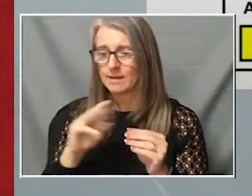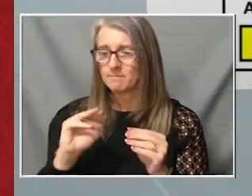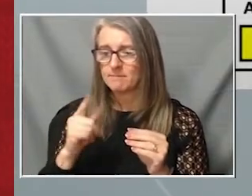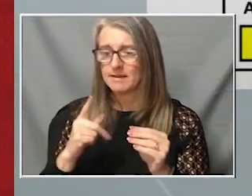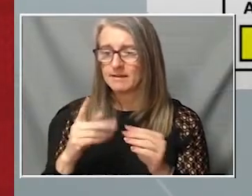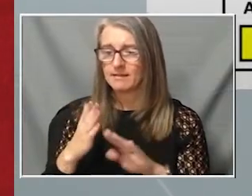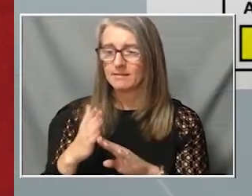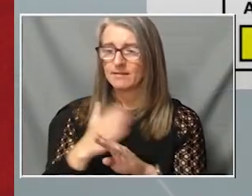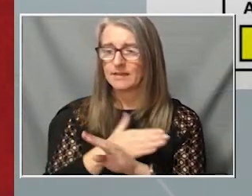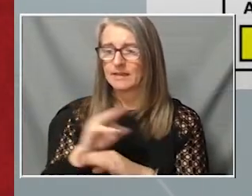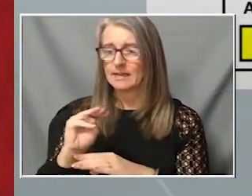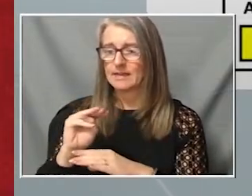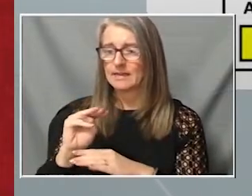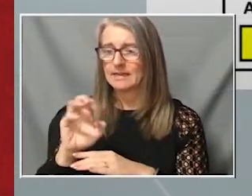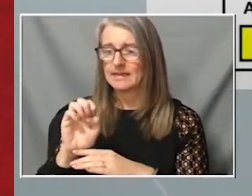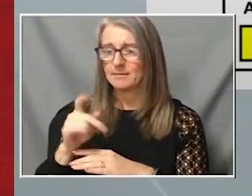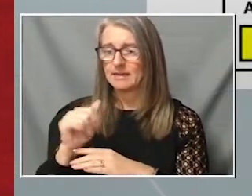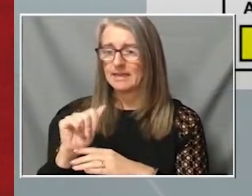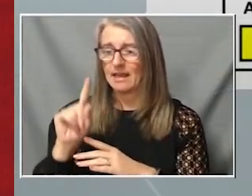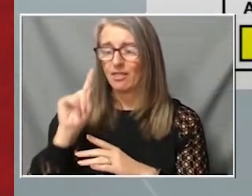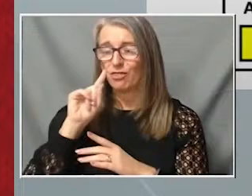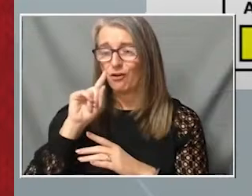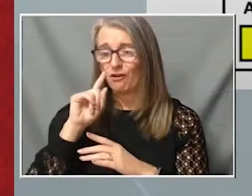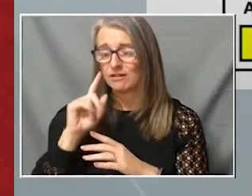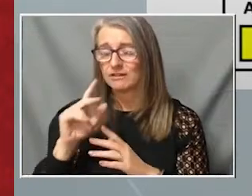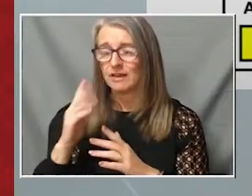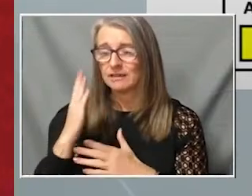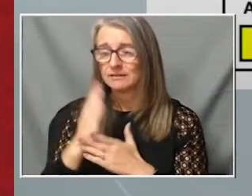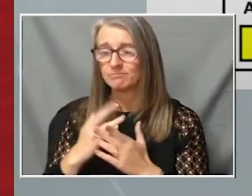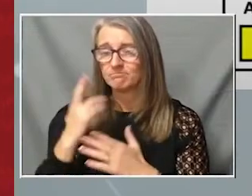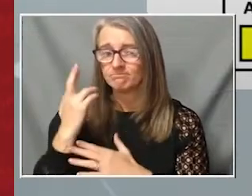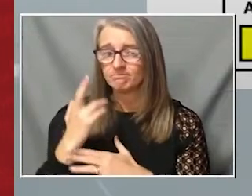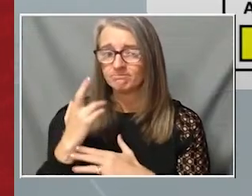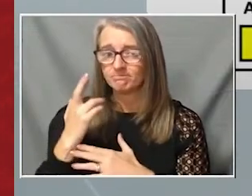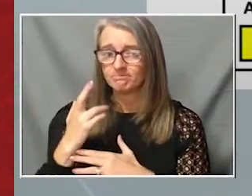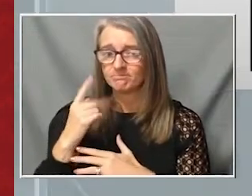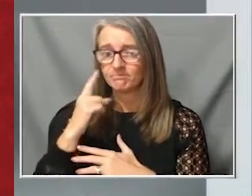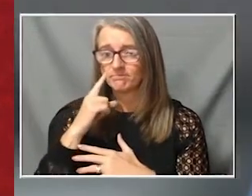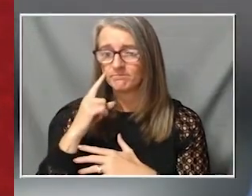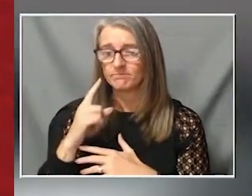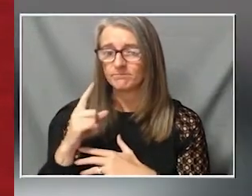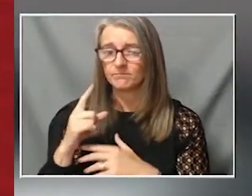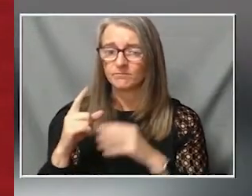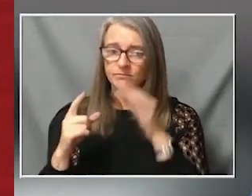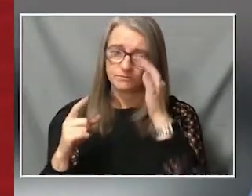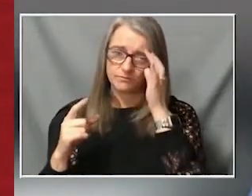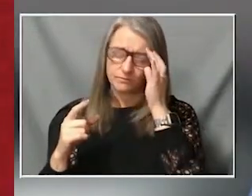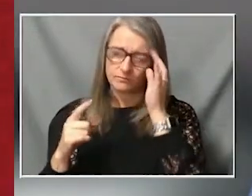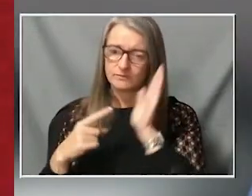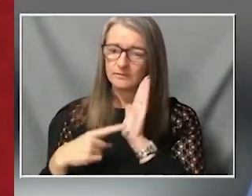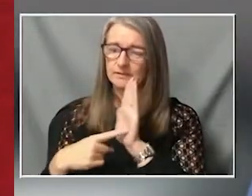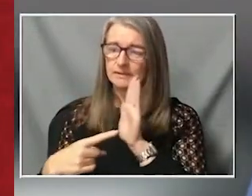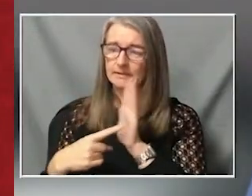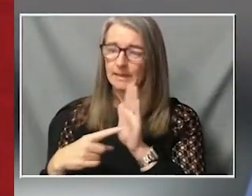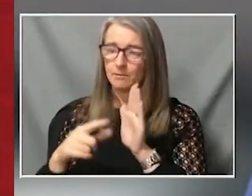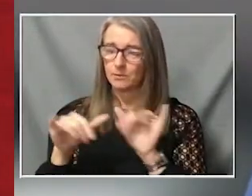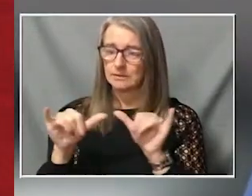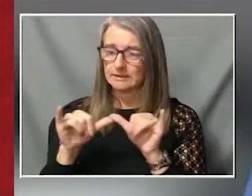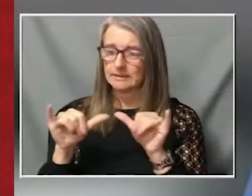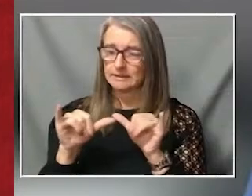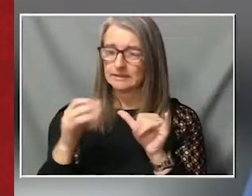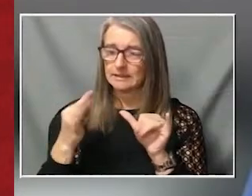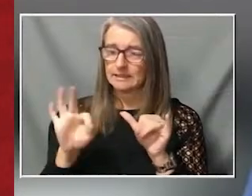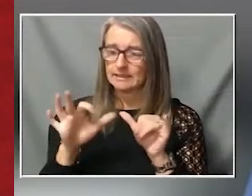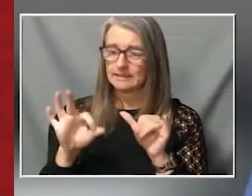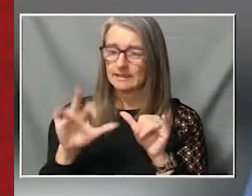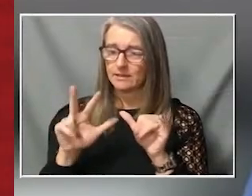what EPA originally estimated. And, there's a few reasons for that, but I think I'm going to lay them down to 2. One, the sample sizes in 93